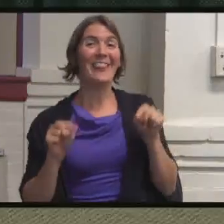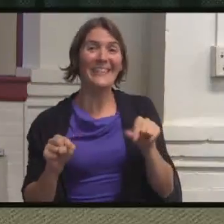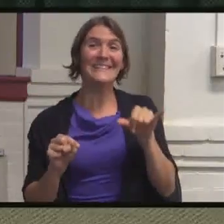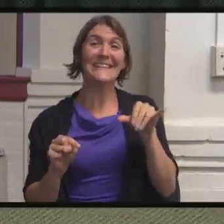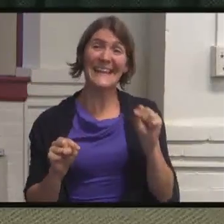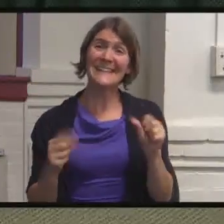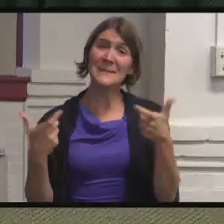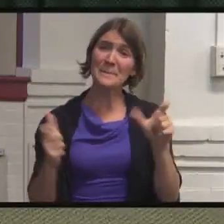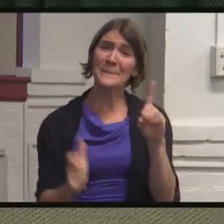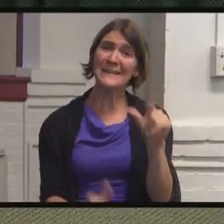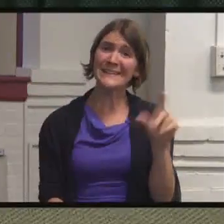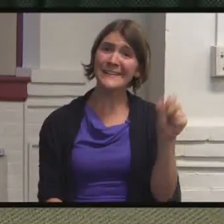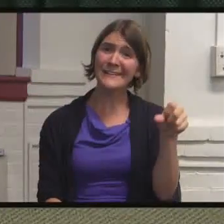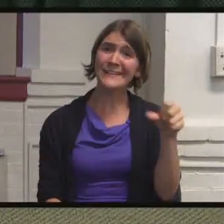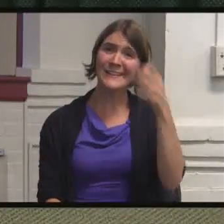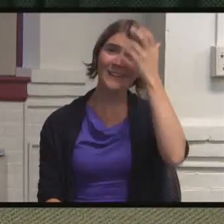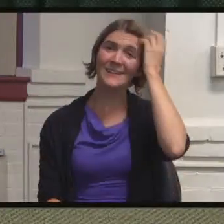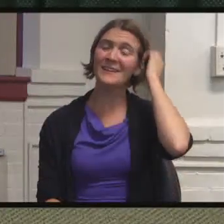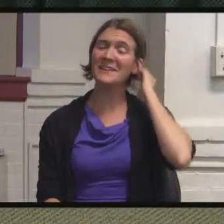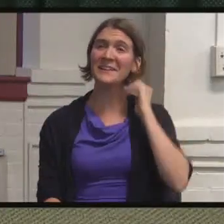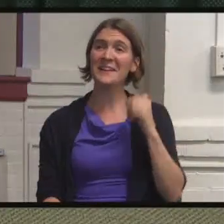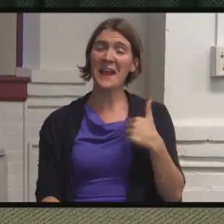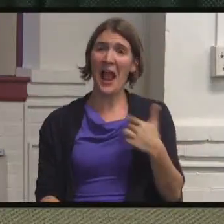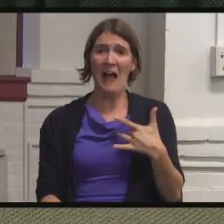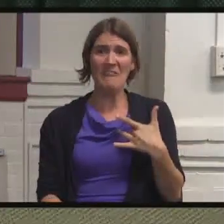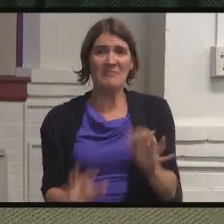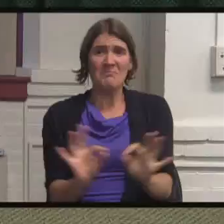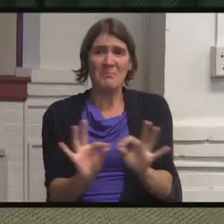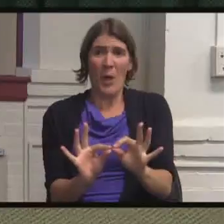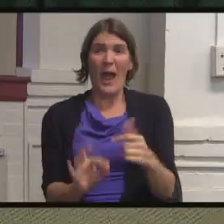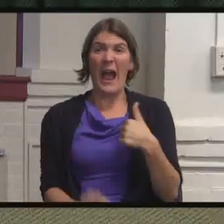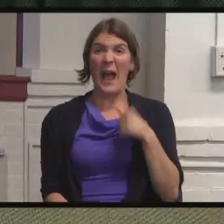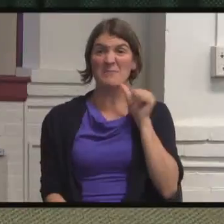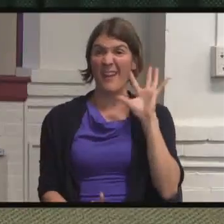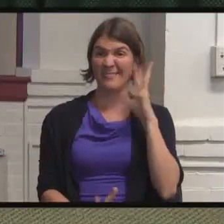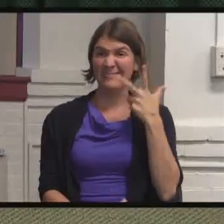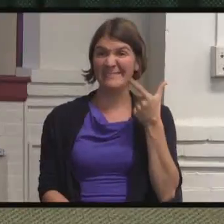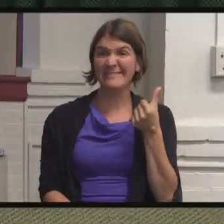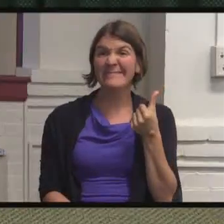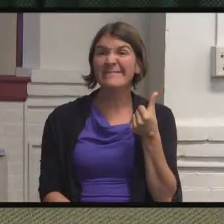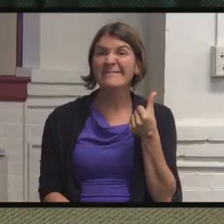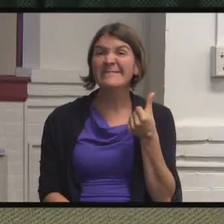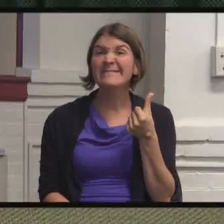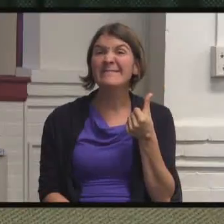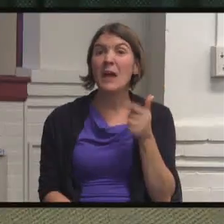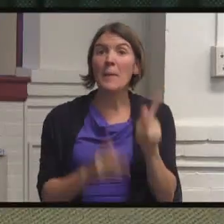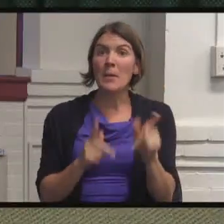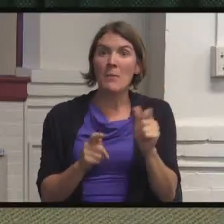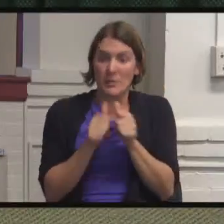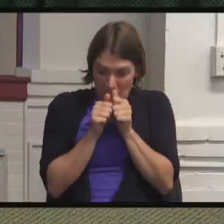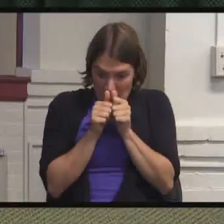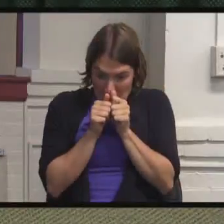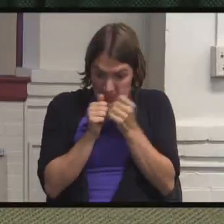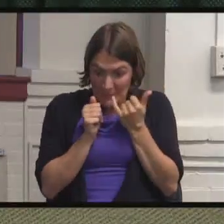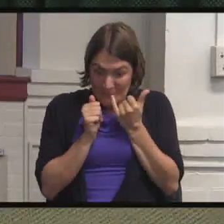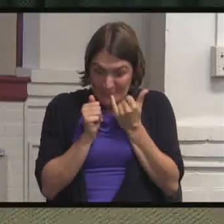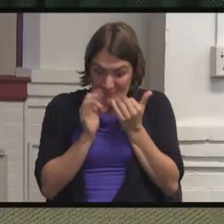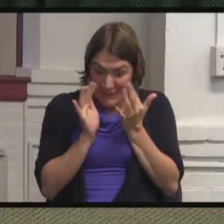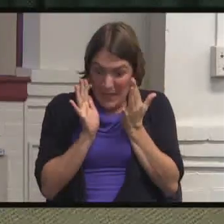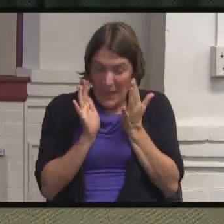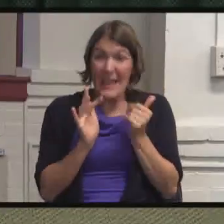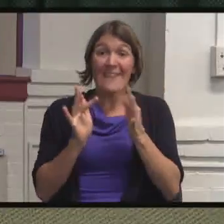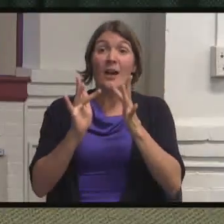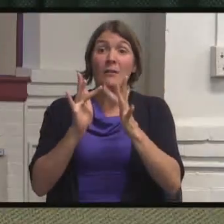out of a molehill at all. And I just want to say I'm not a fan of the constant contact. I don't think the momentary lapse